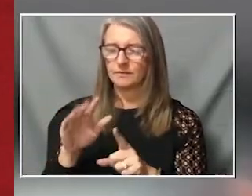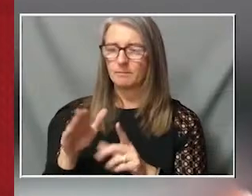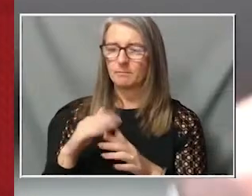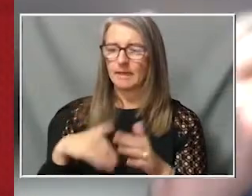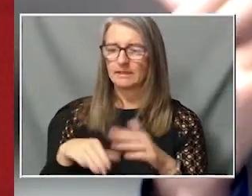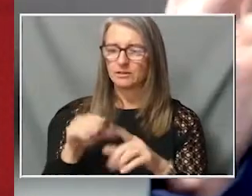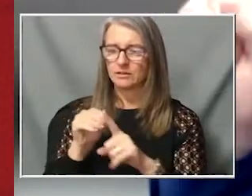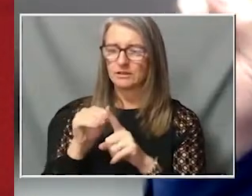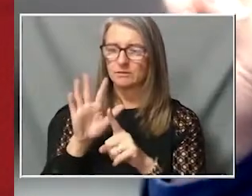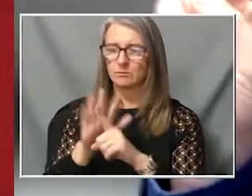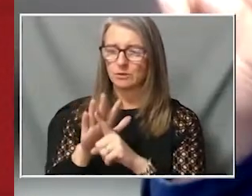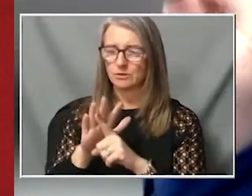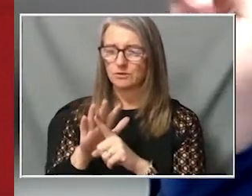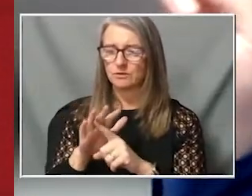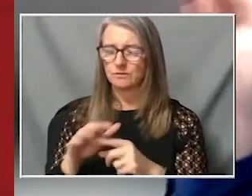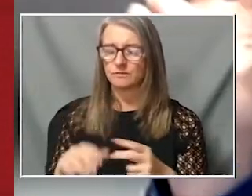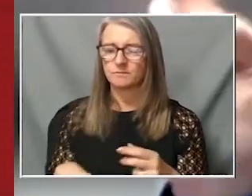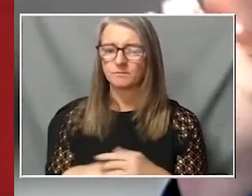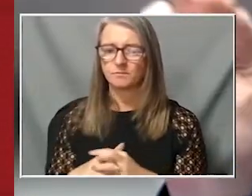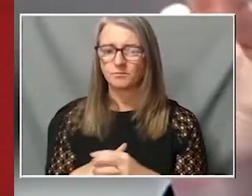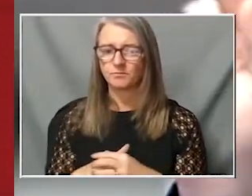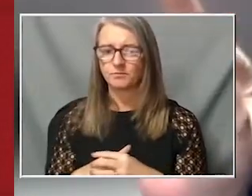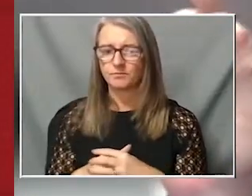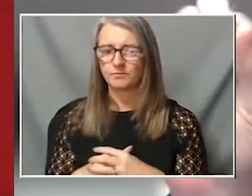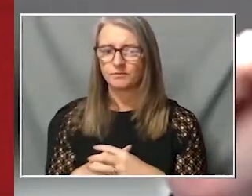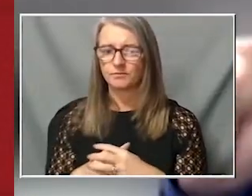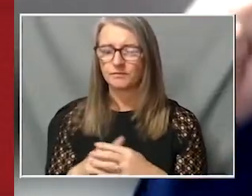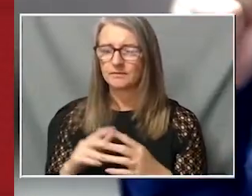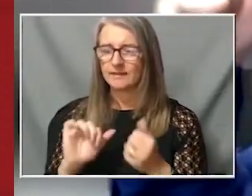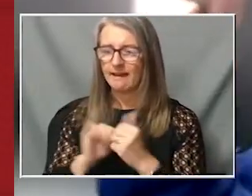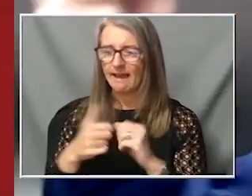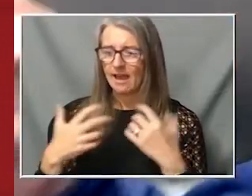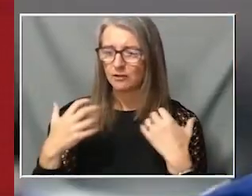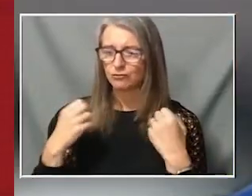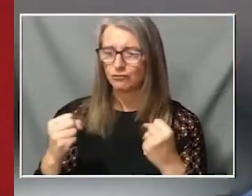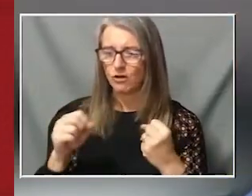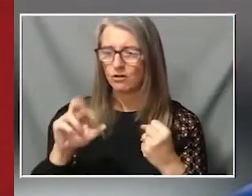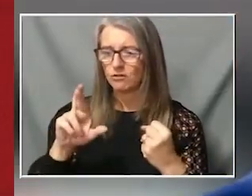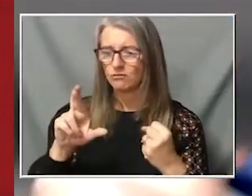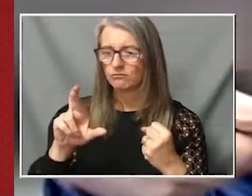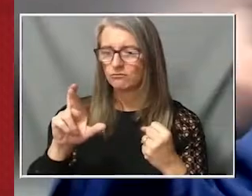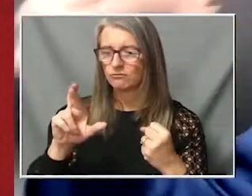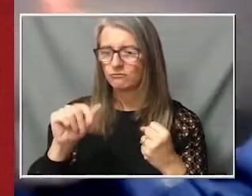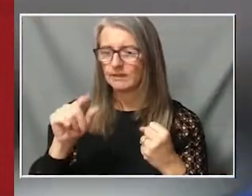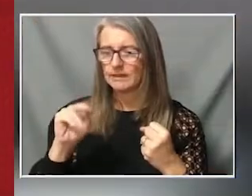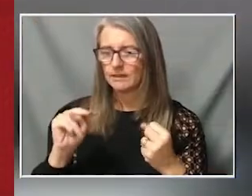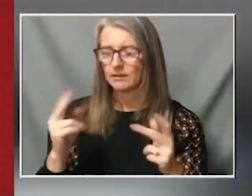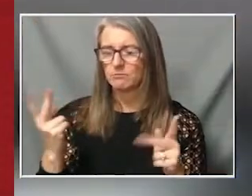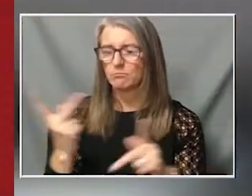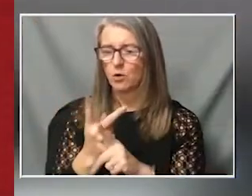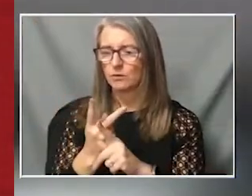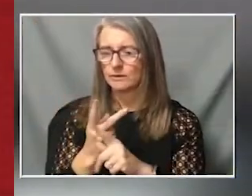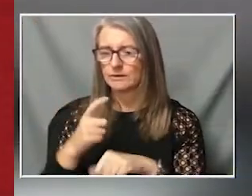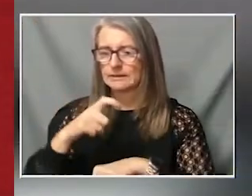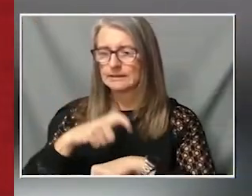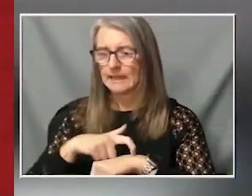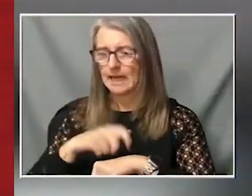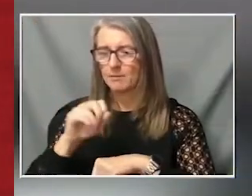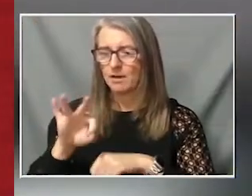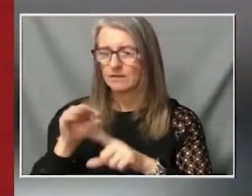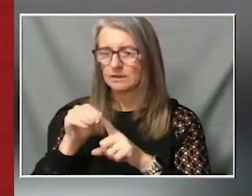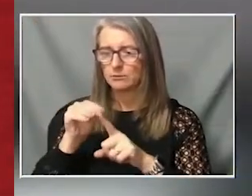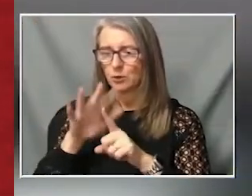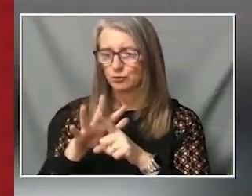dose exposure is based on 2 things. What's the concentration of the radon multiplied by your time of exposure?